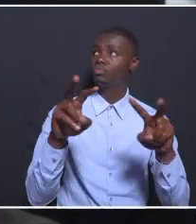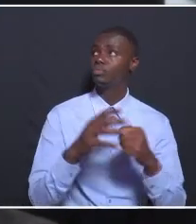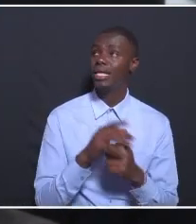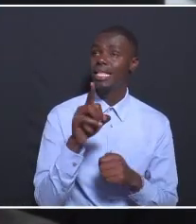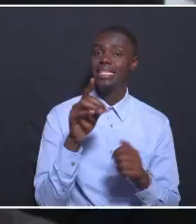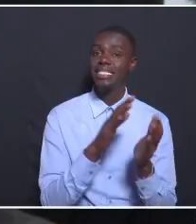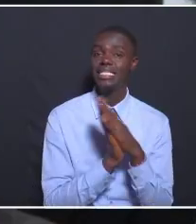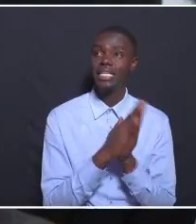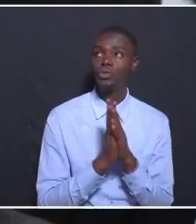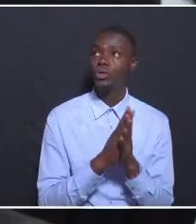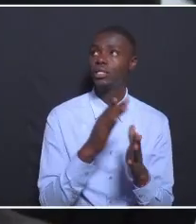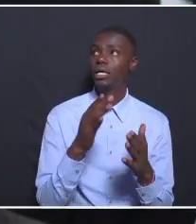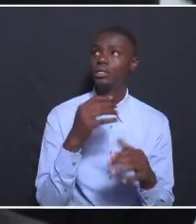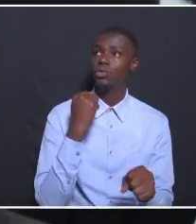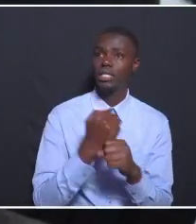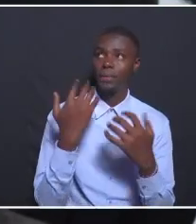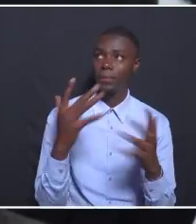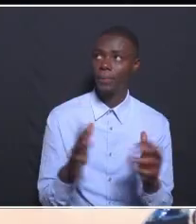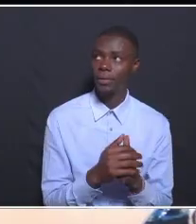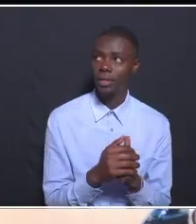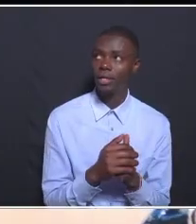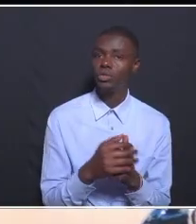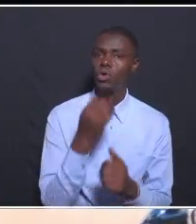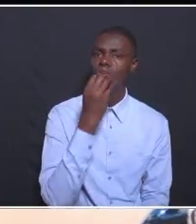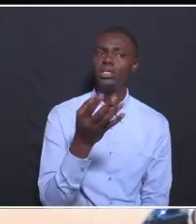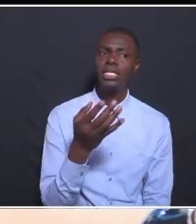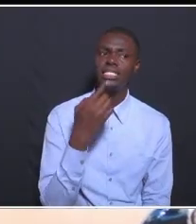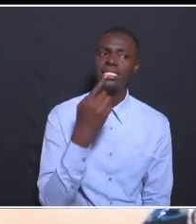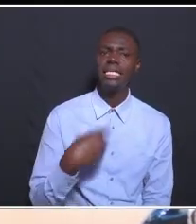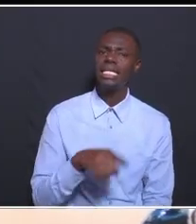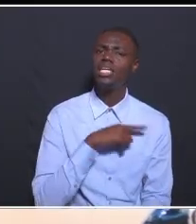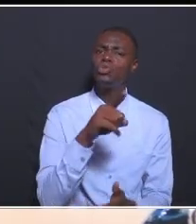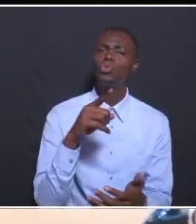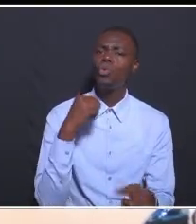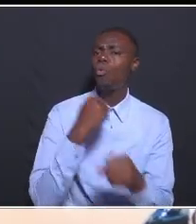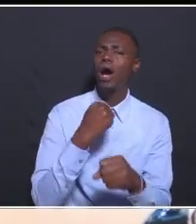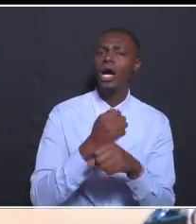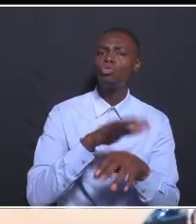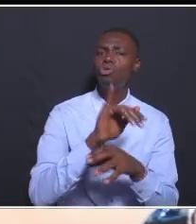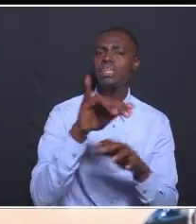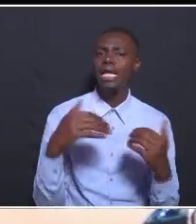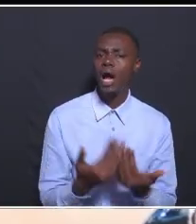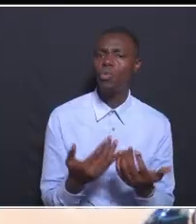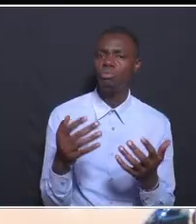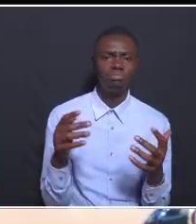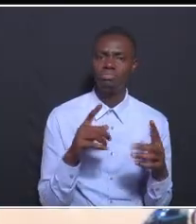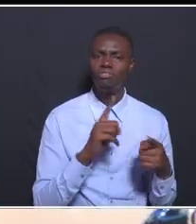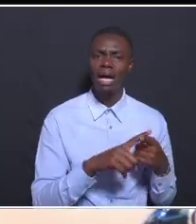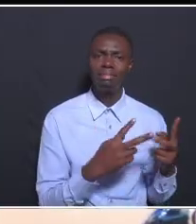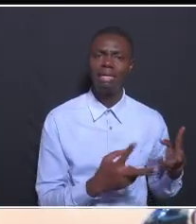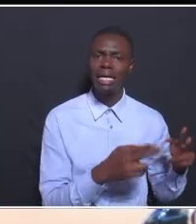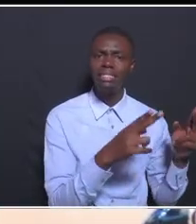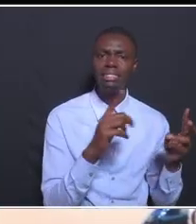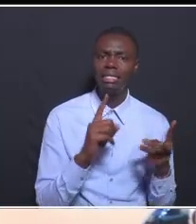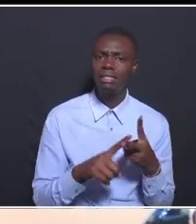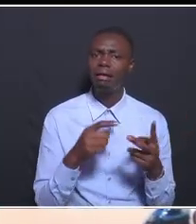actually really well done. Could you let us know how you approach it? How do you approach editing, the